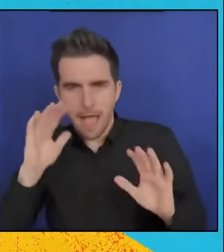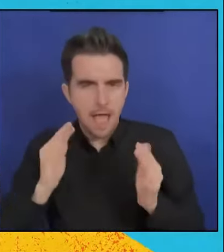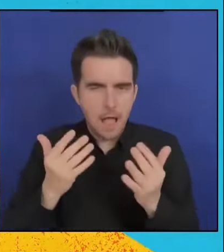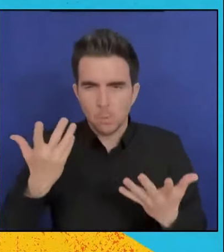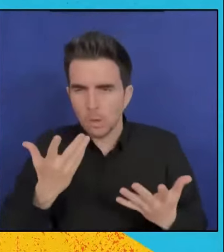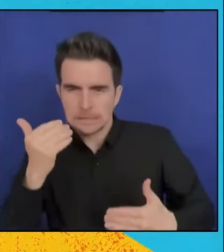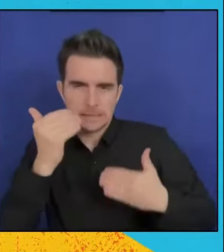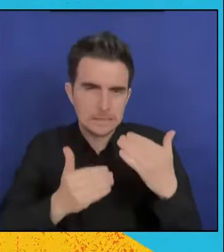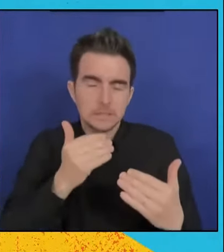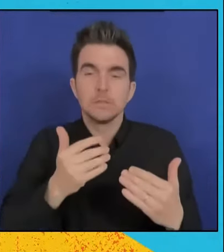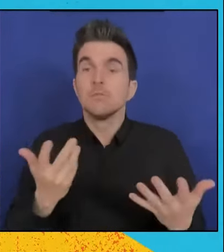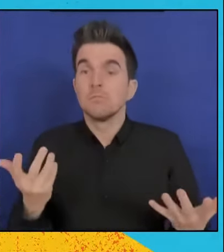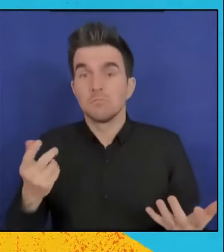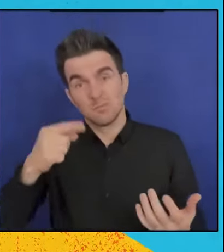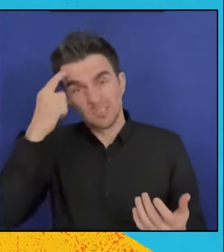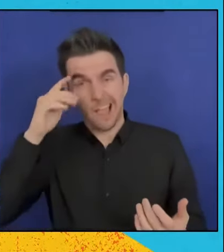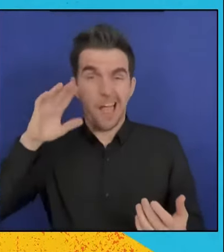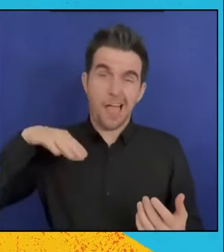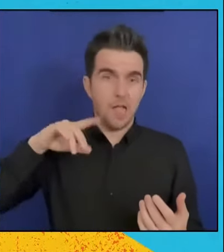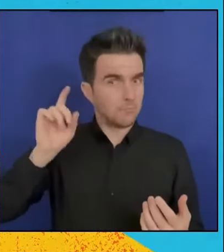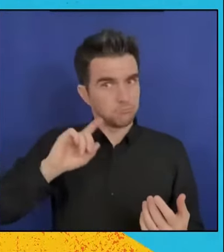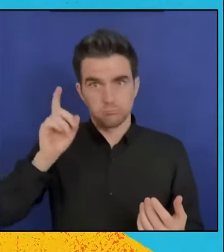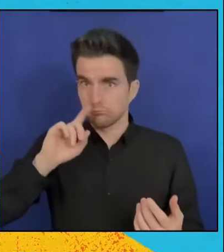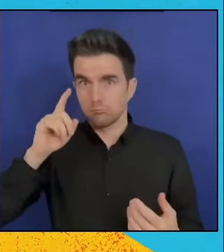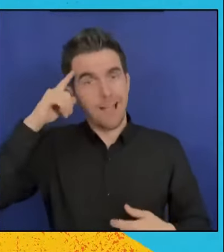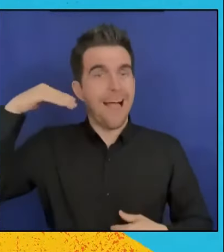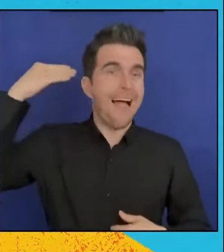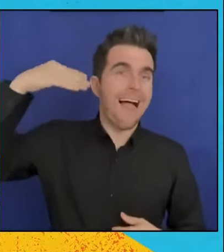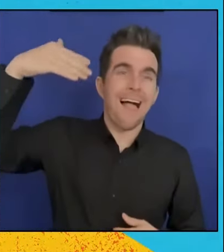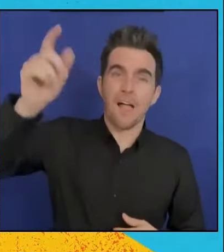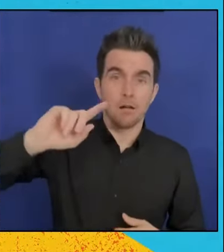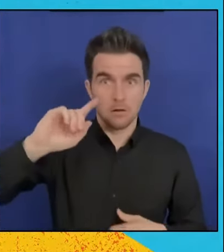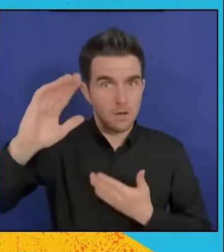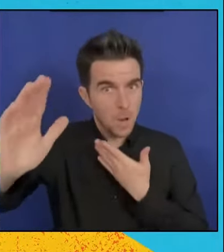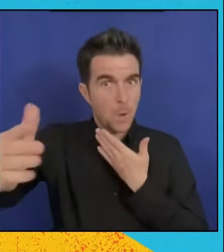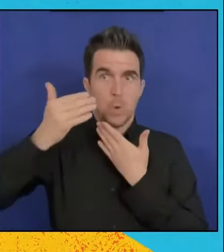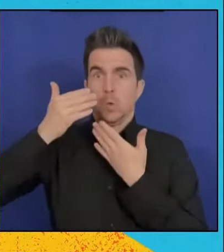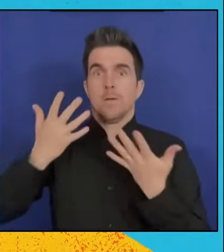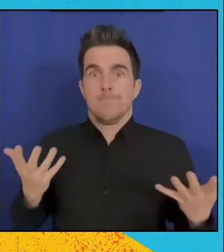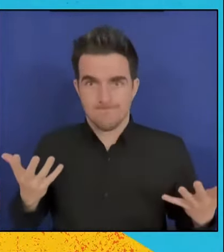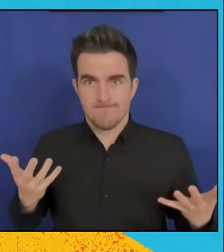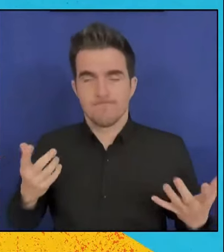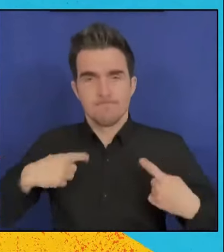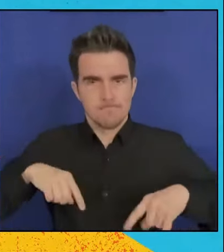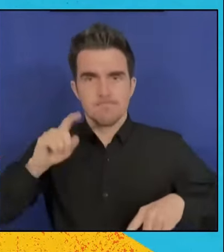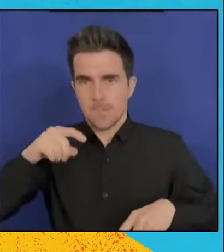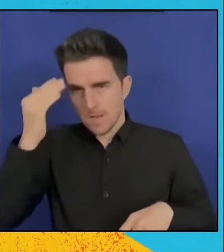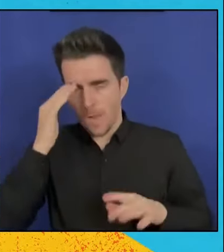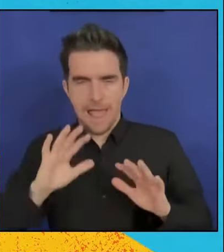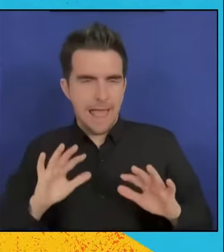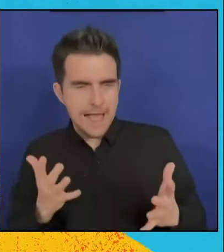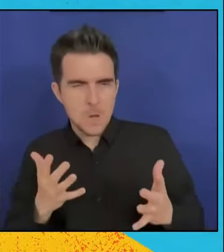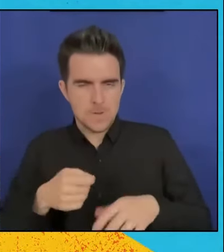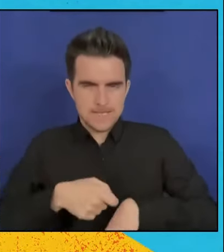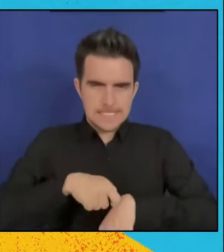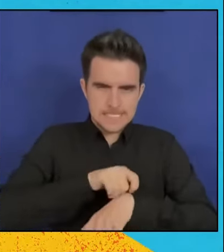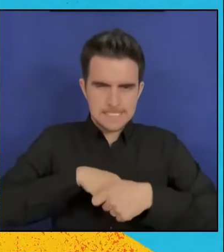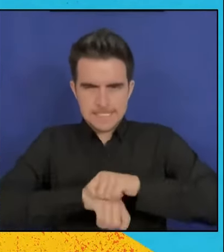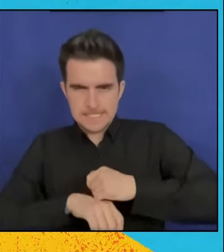fight climate crisis. But how many people right here are fighting against it? How many?